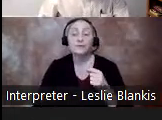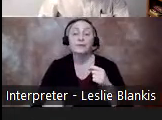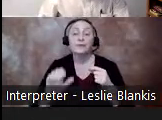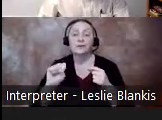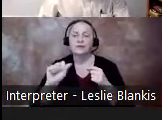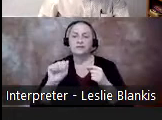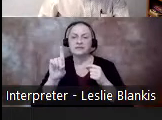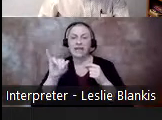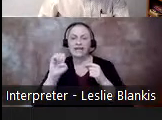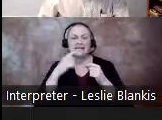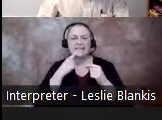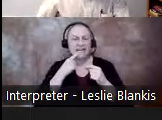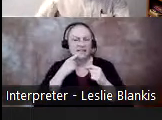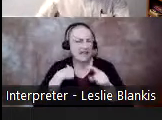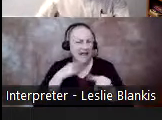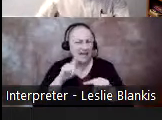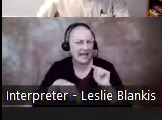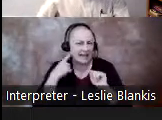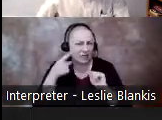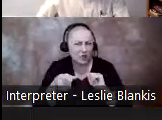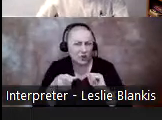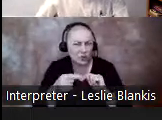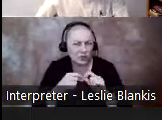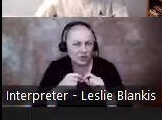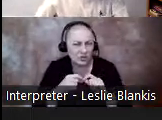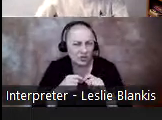I don't know why, but I can't hear you.